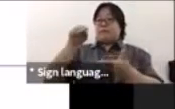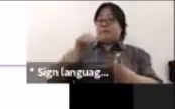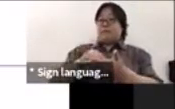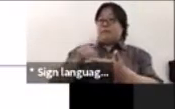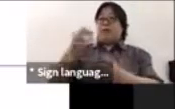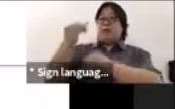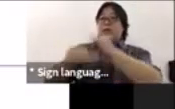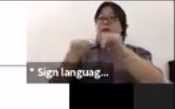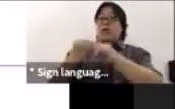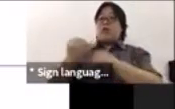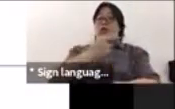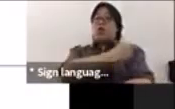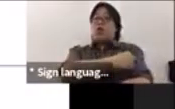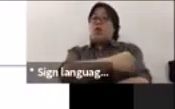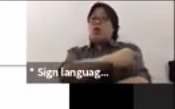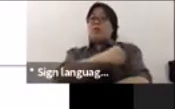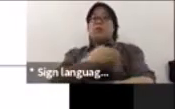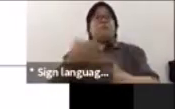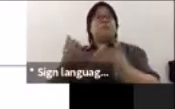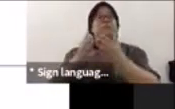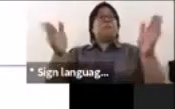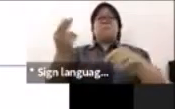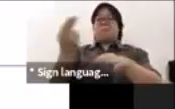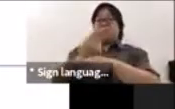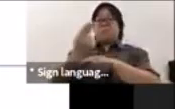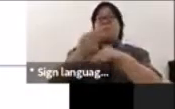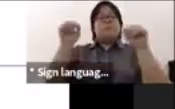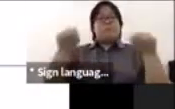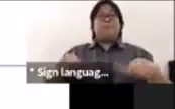That's for public use.